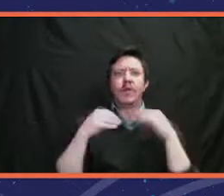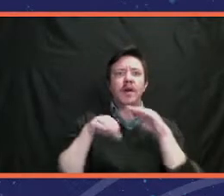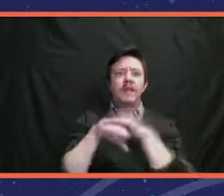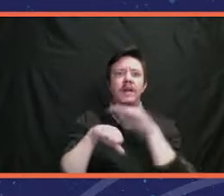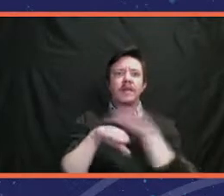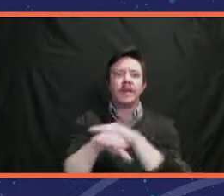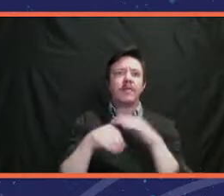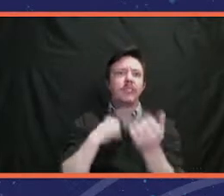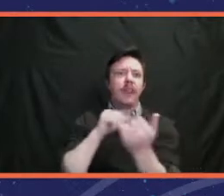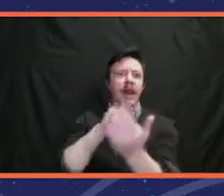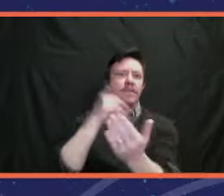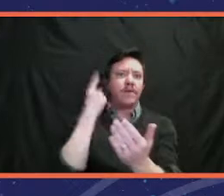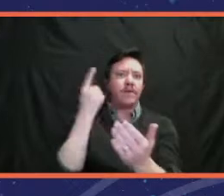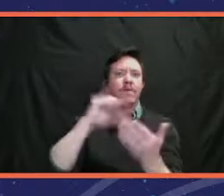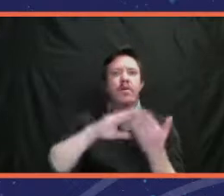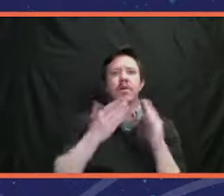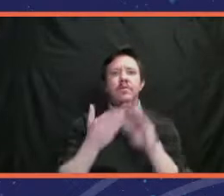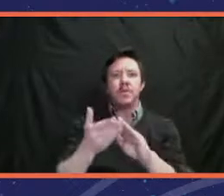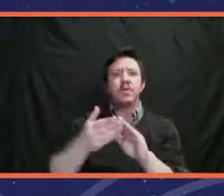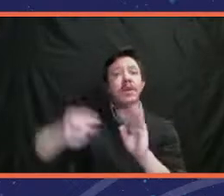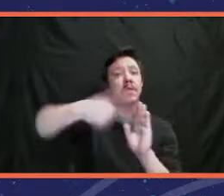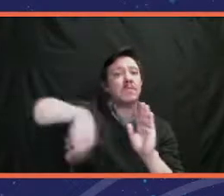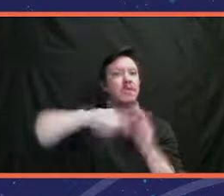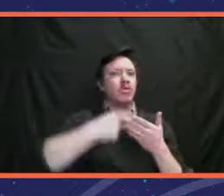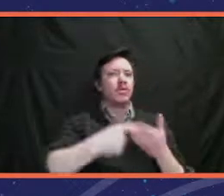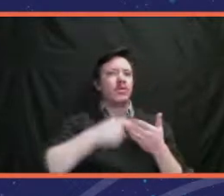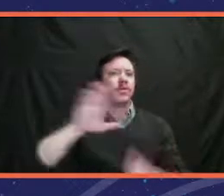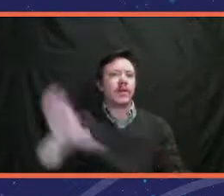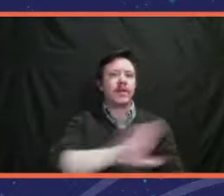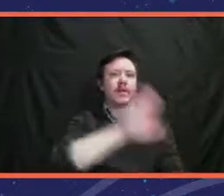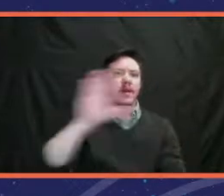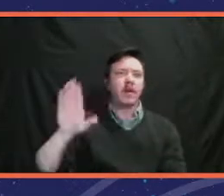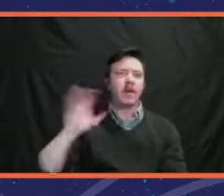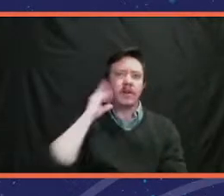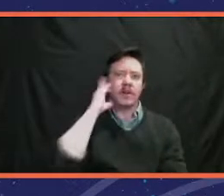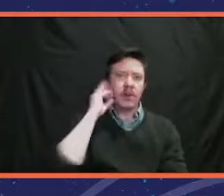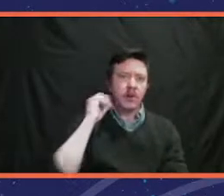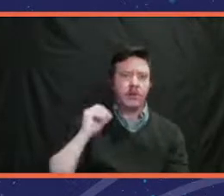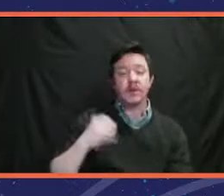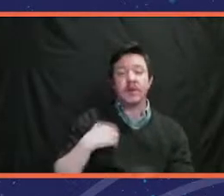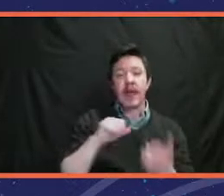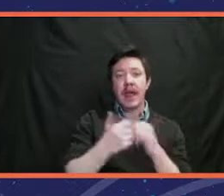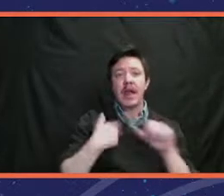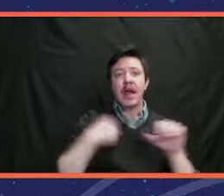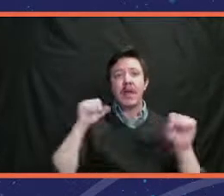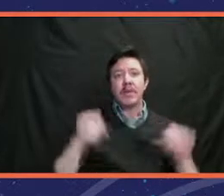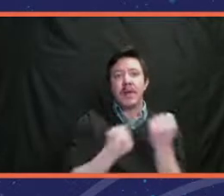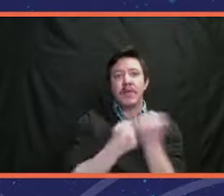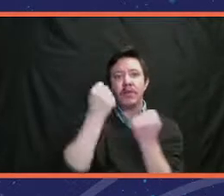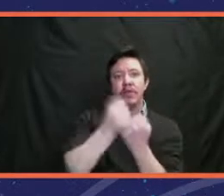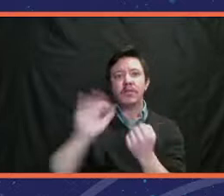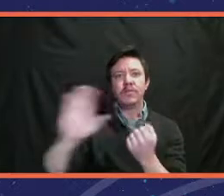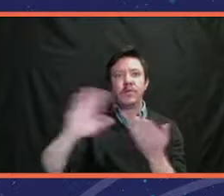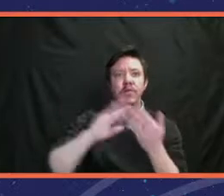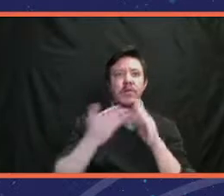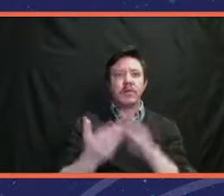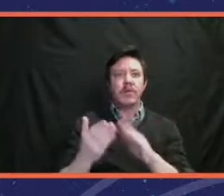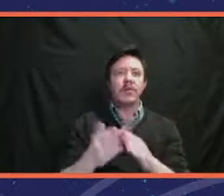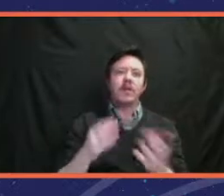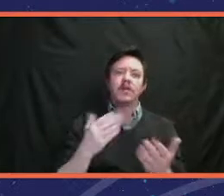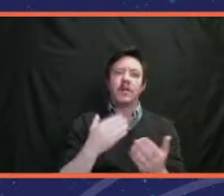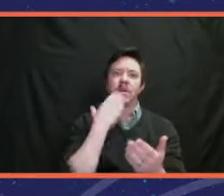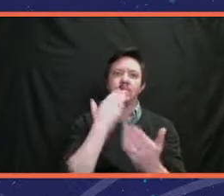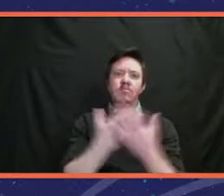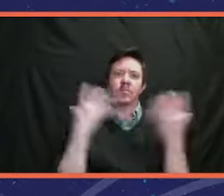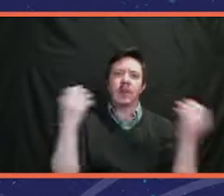for community members to discuss their experiences and how they've been able to support their community in sustainable ways. So we